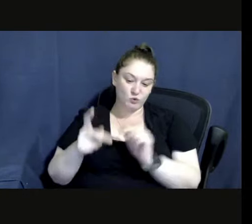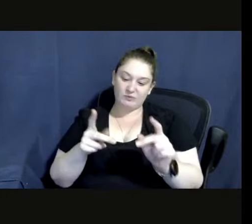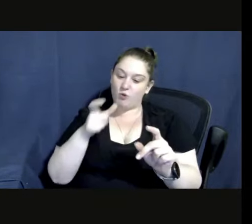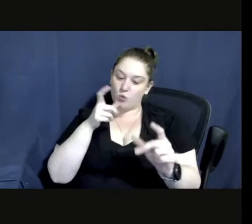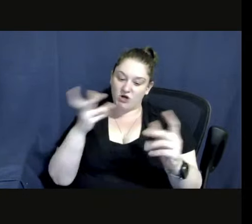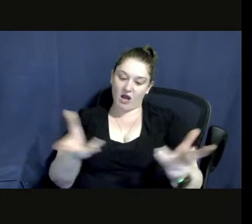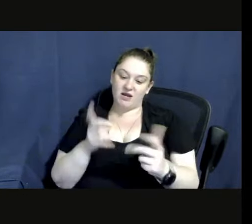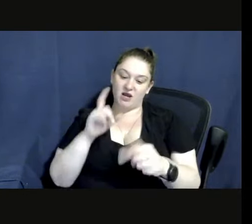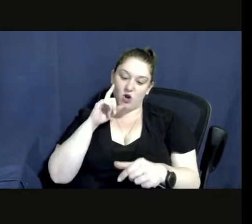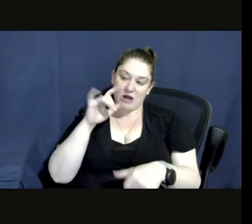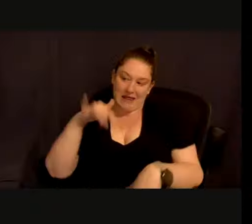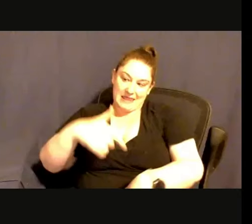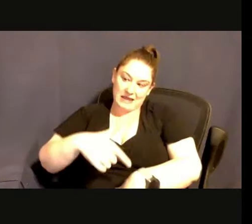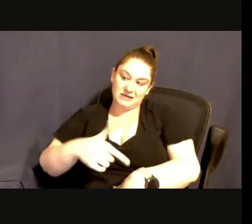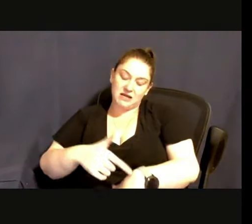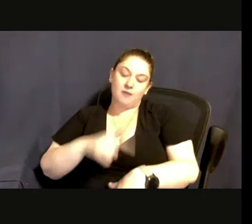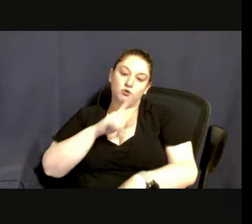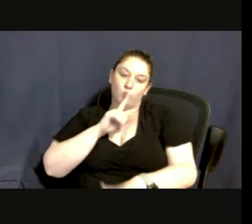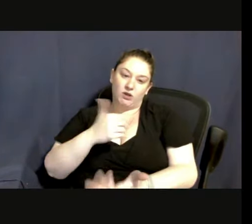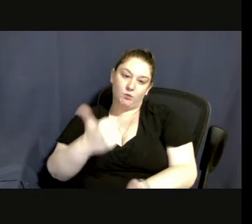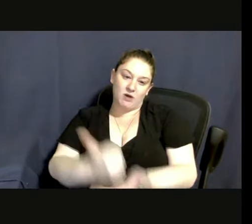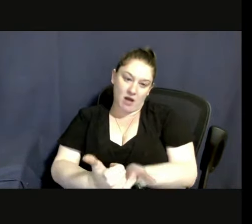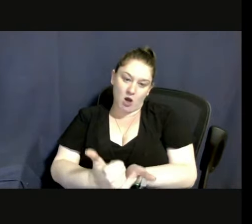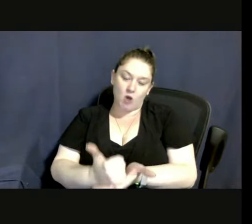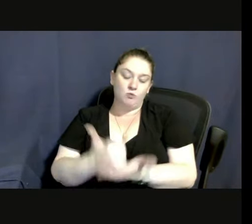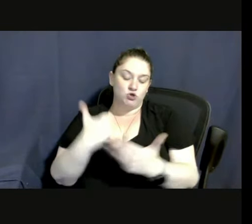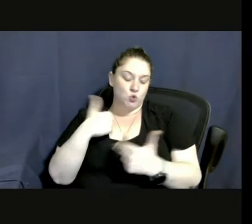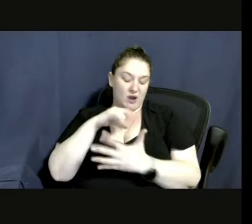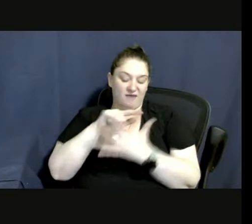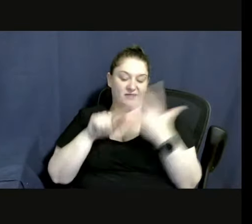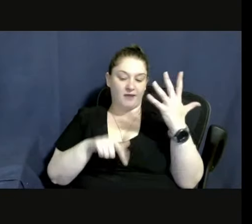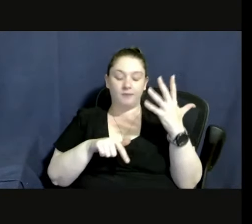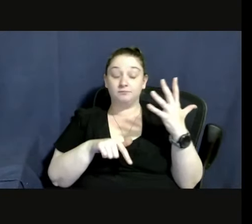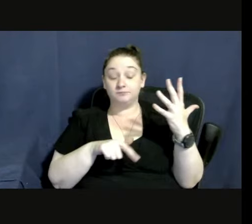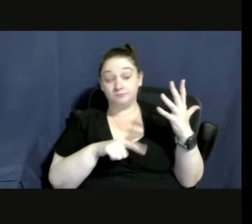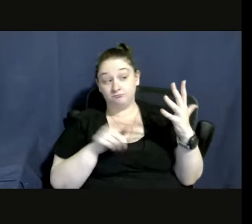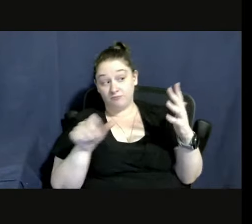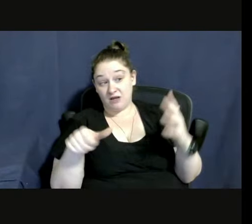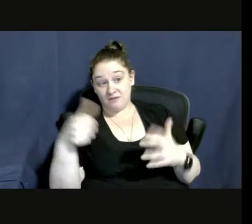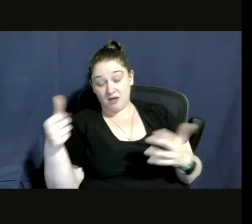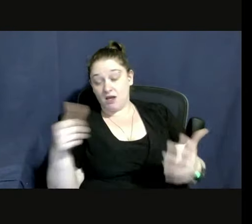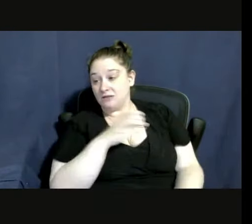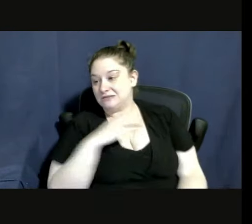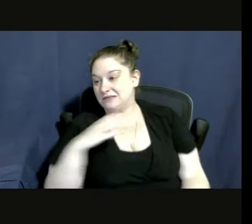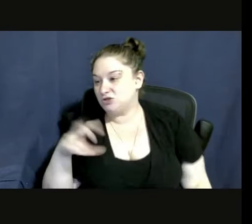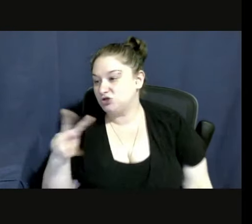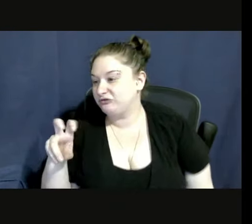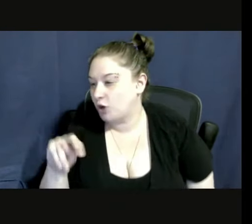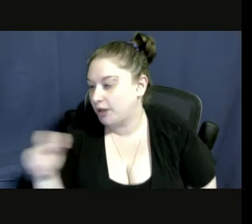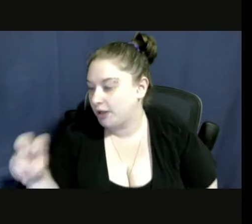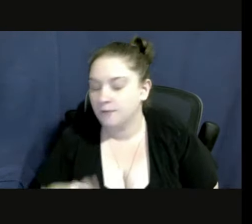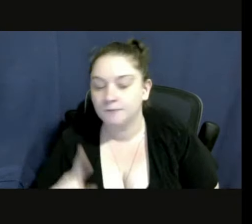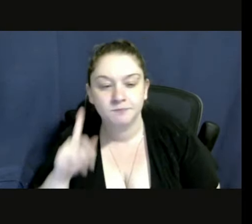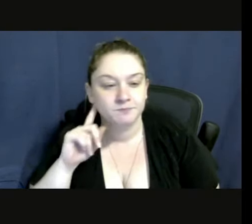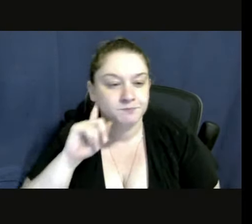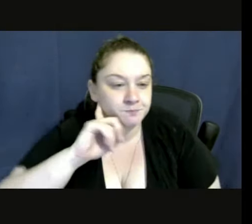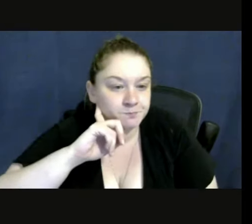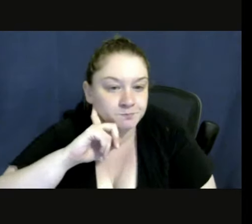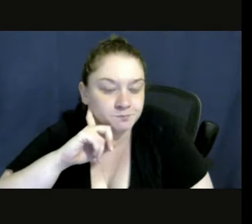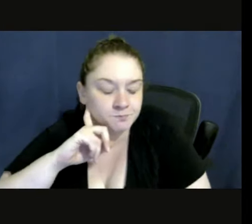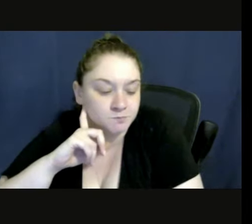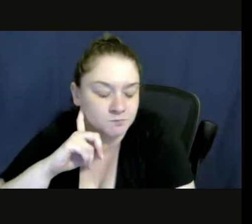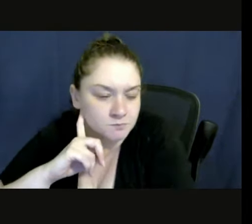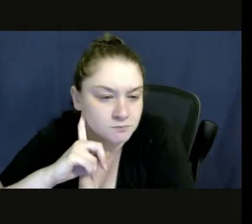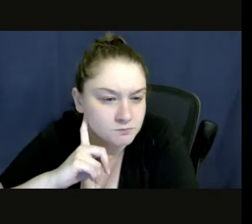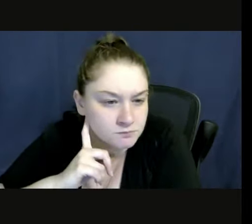work. So that'll be really helpful to have a background. Anything else? Councilor Barney, did you say yes? Well, thank you. You mentioned